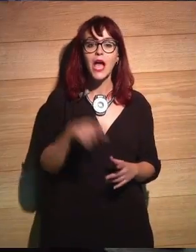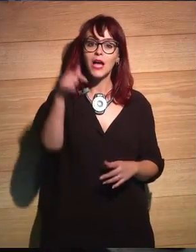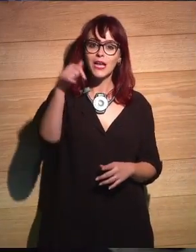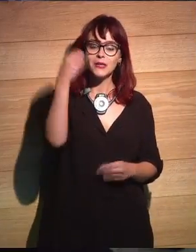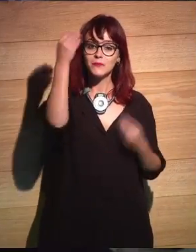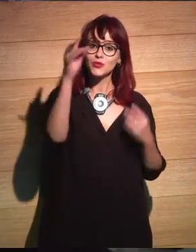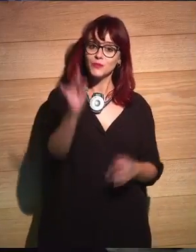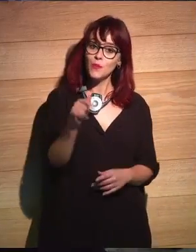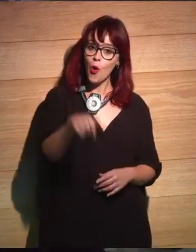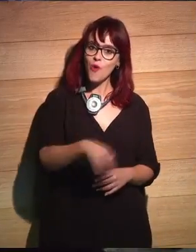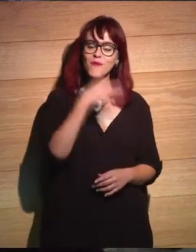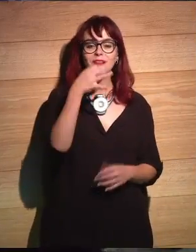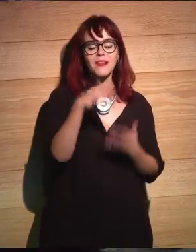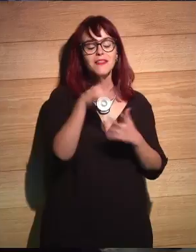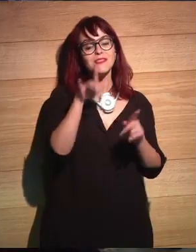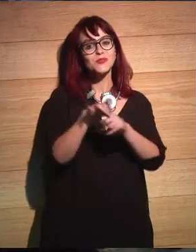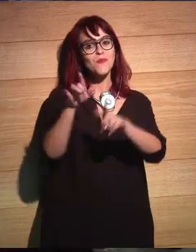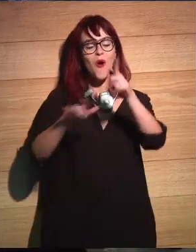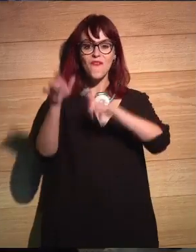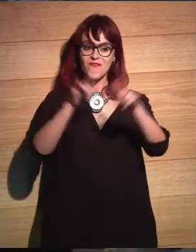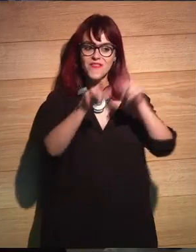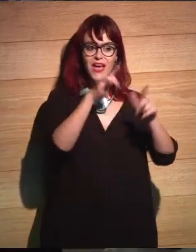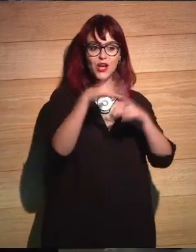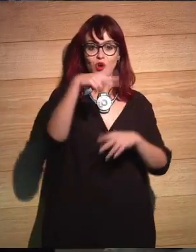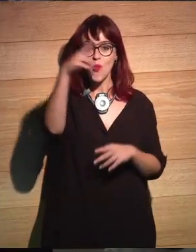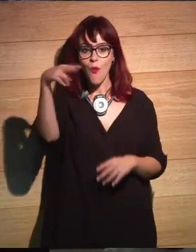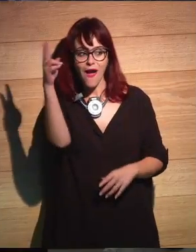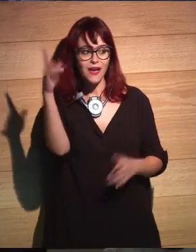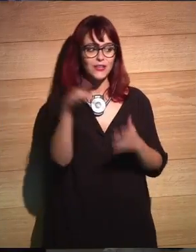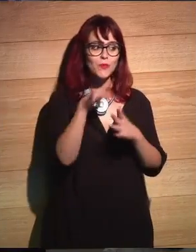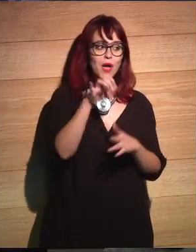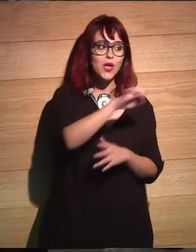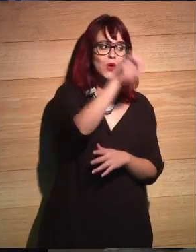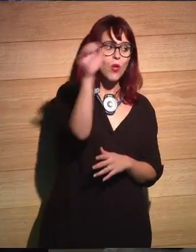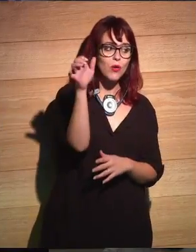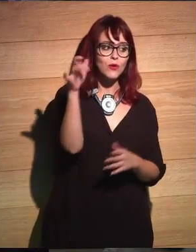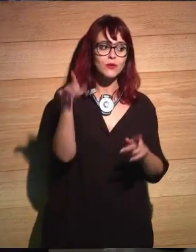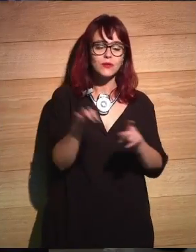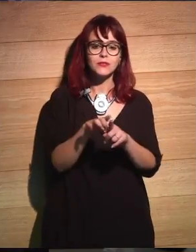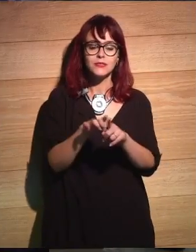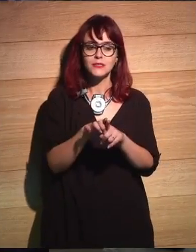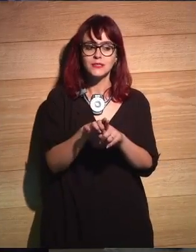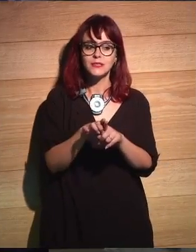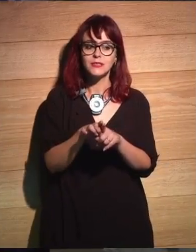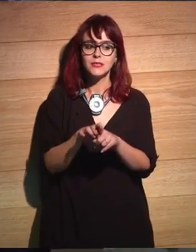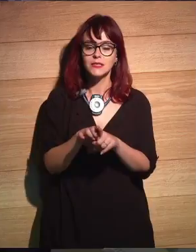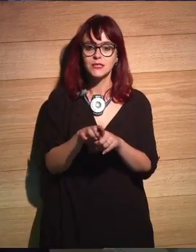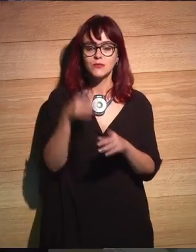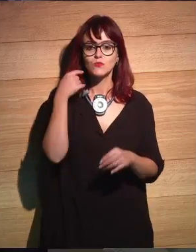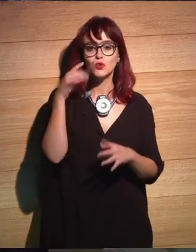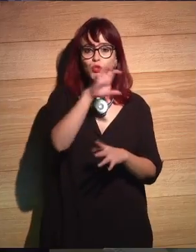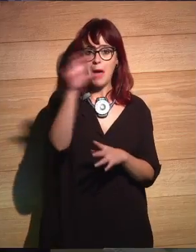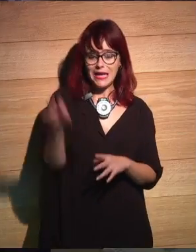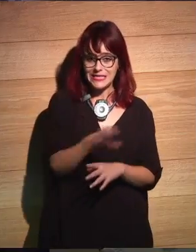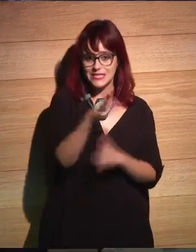with. Yeah, and I think that we have traveled a lot, and this afternoon we have traveled to Ecuador, to Norway. We